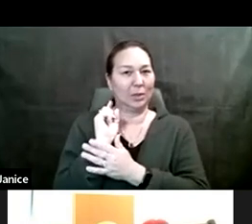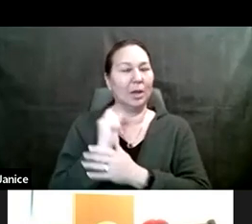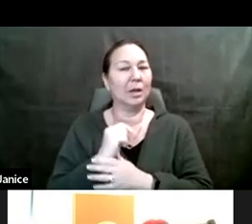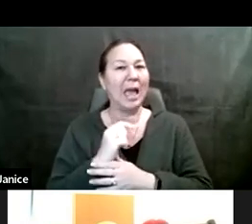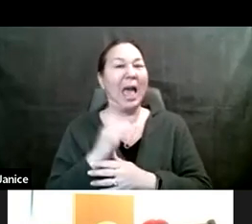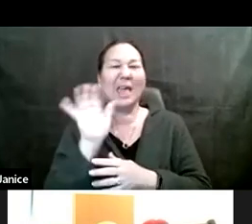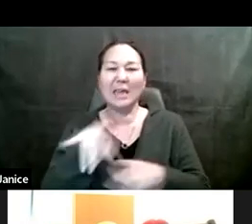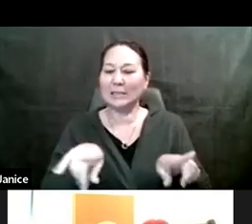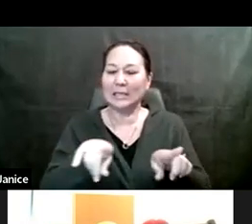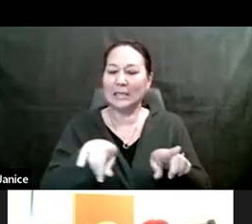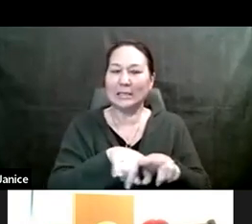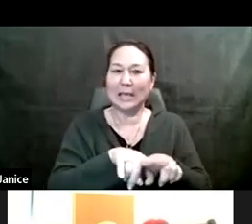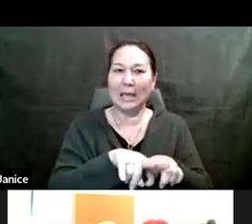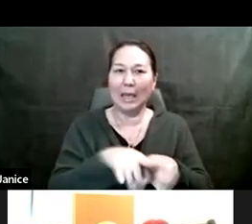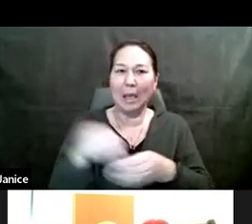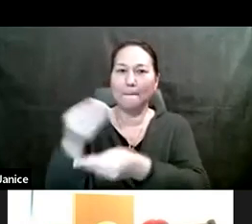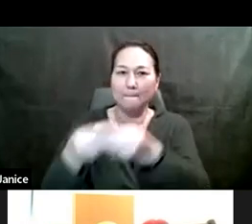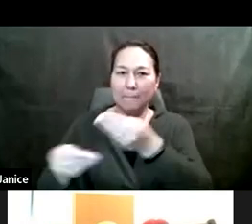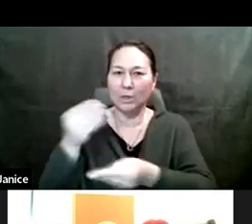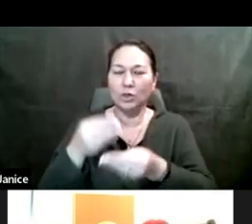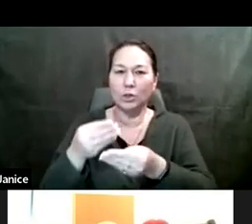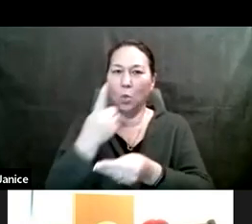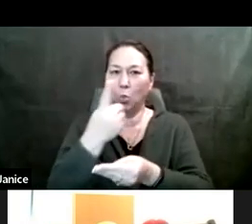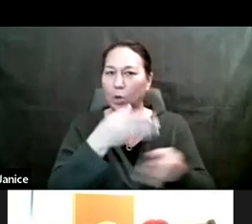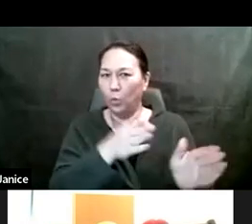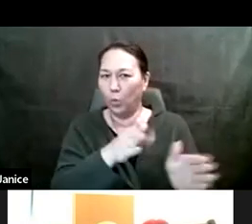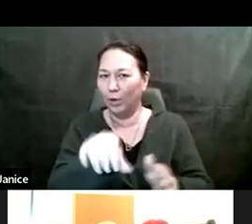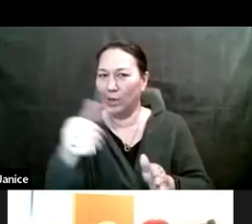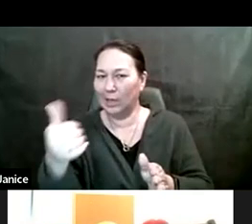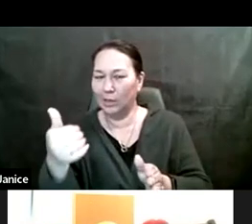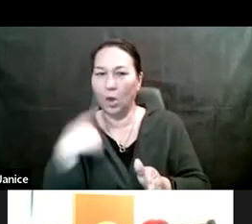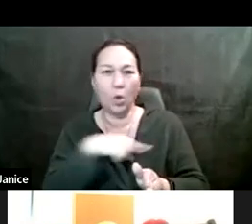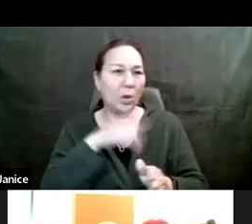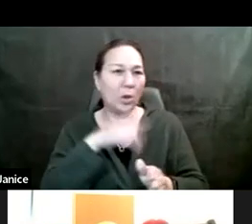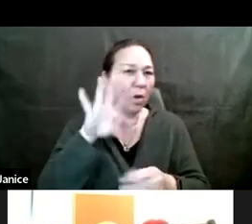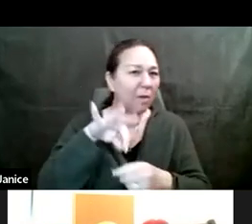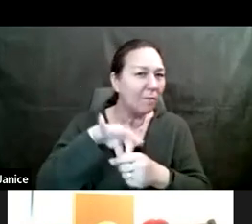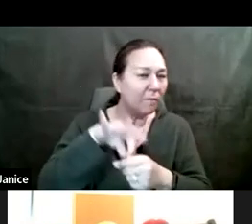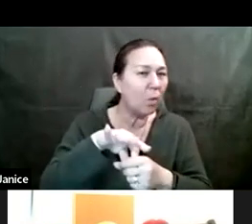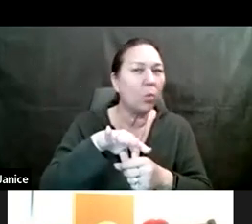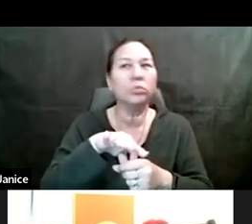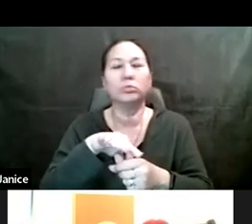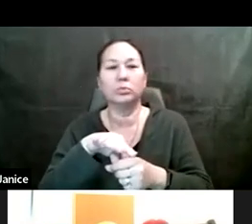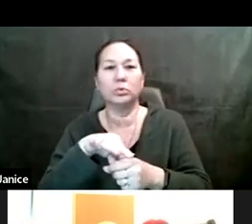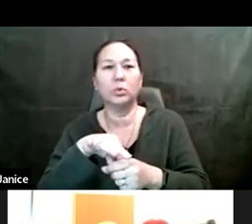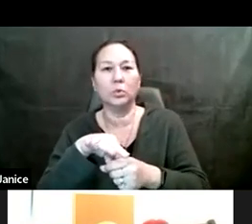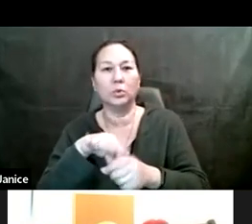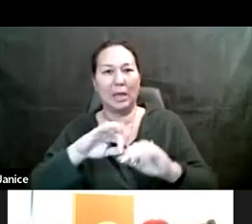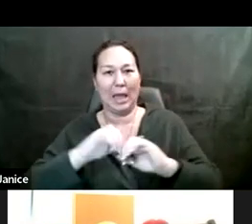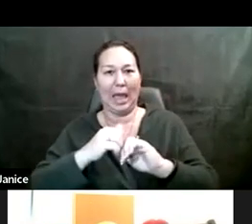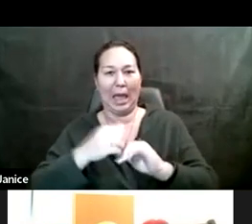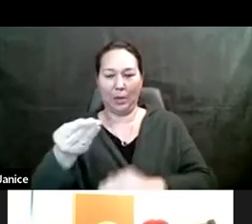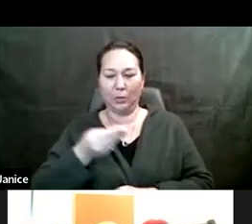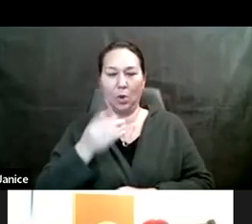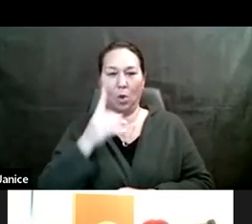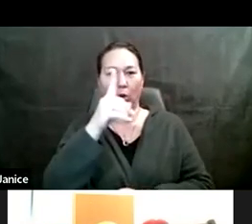the same budget that we are going to vote on one way or the other so we have to we're going to vote on the budget as presented the 1